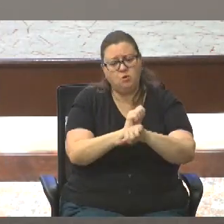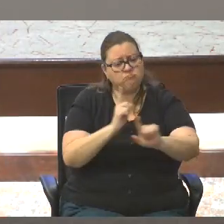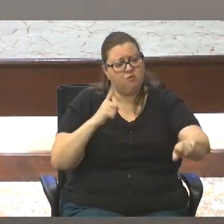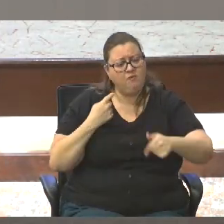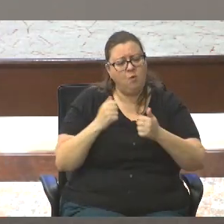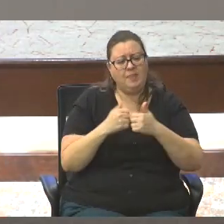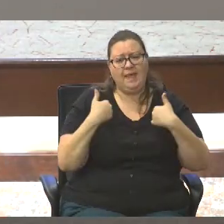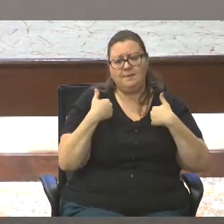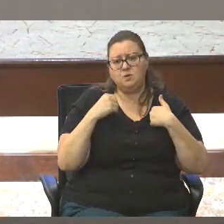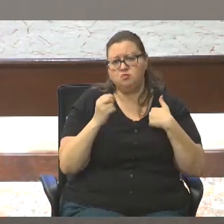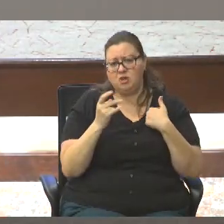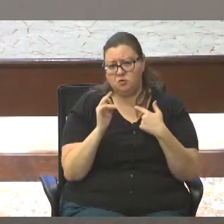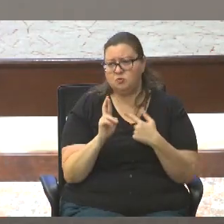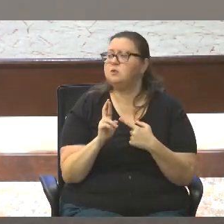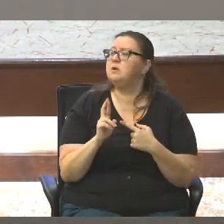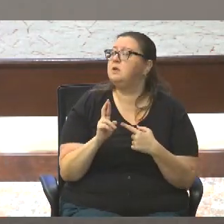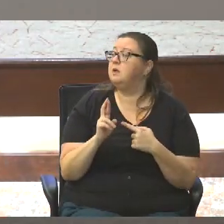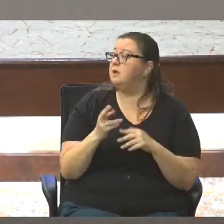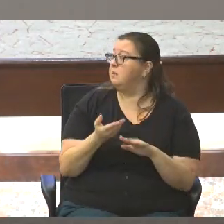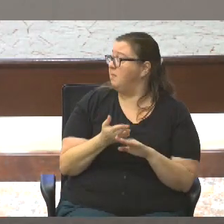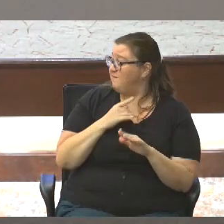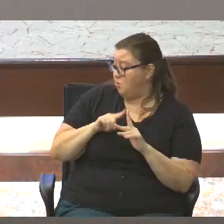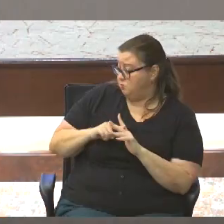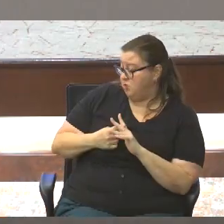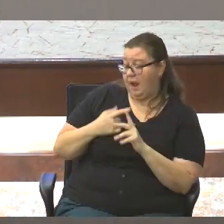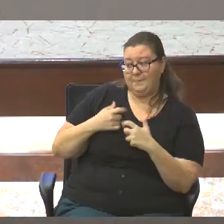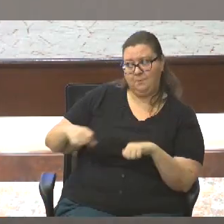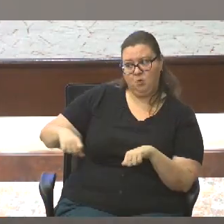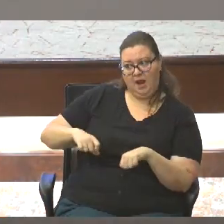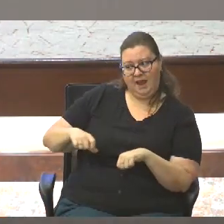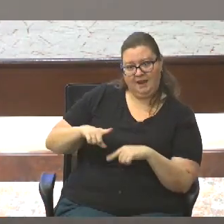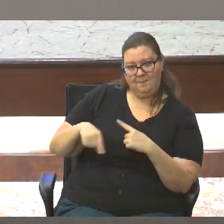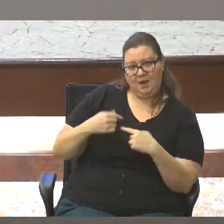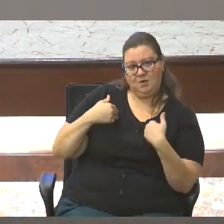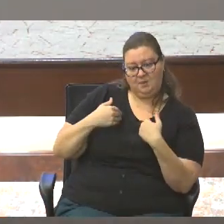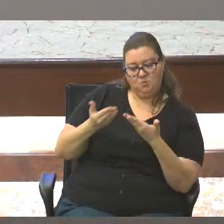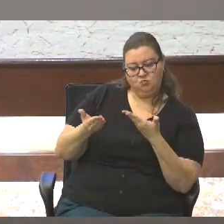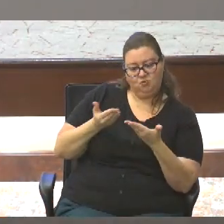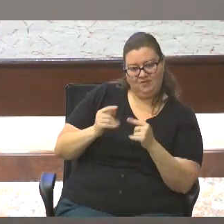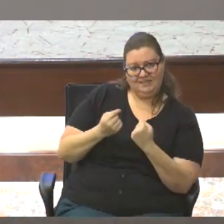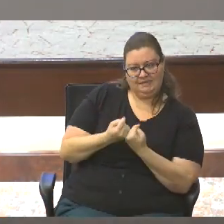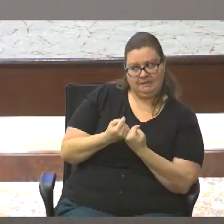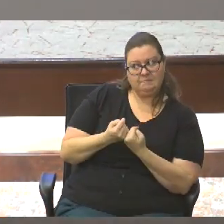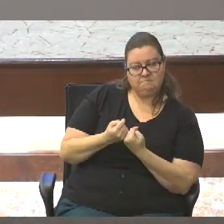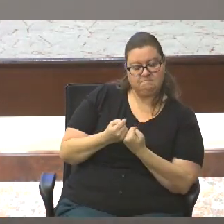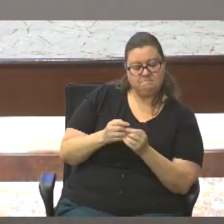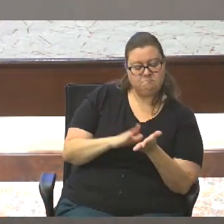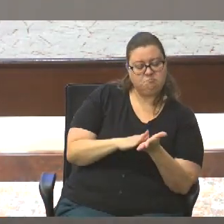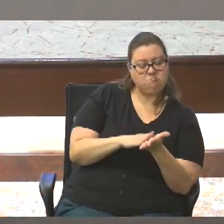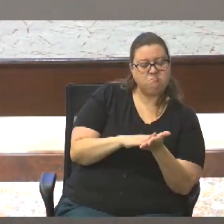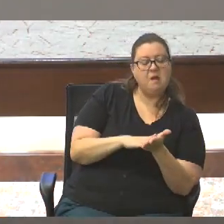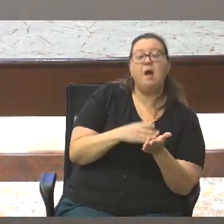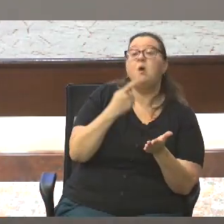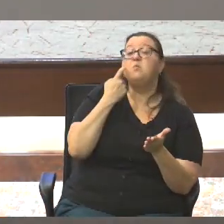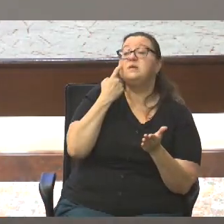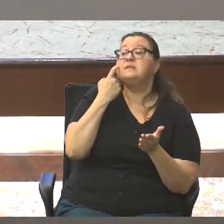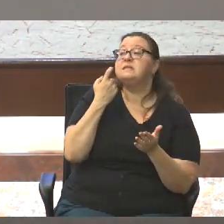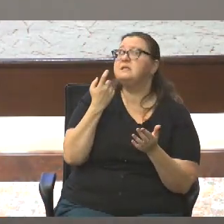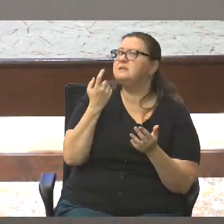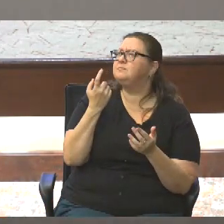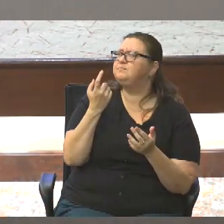And before she gets started, you know, I want to brag on the Animal Services team. We've recently been contacted